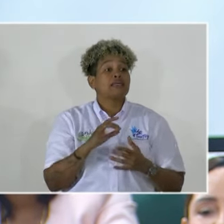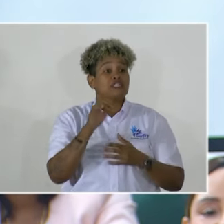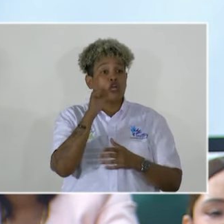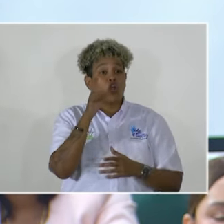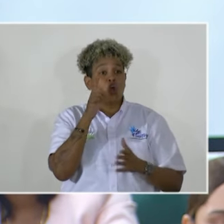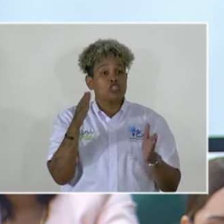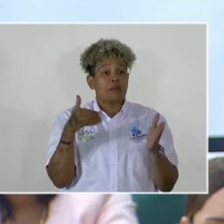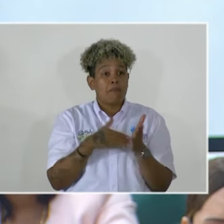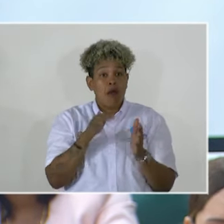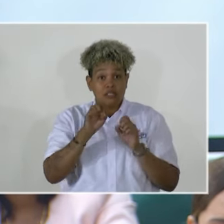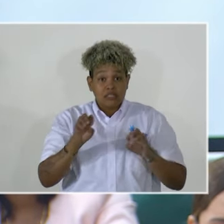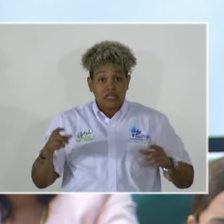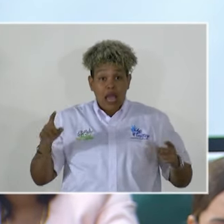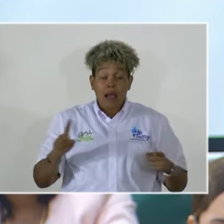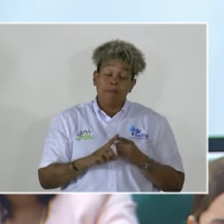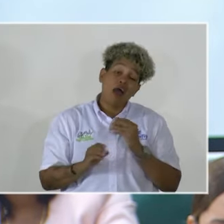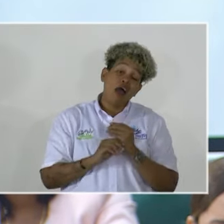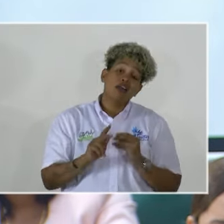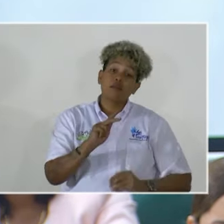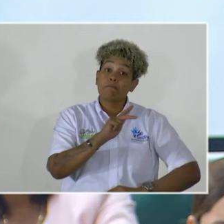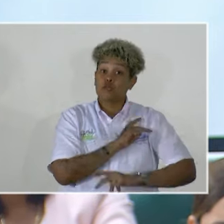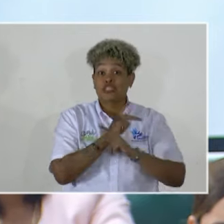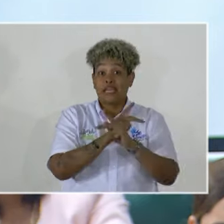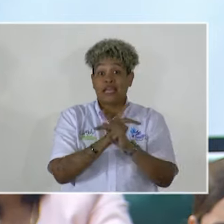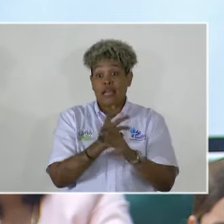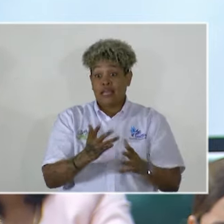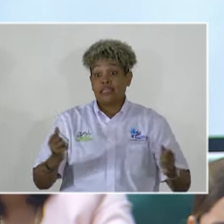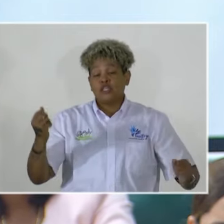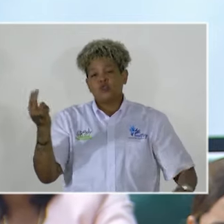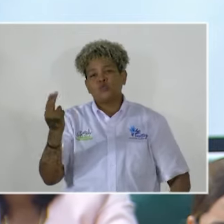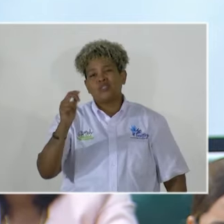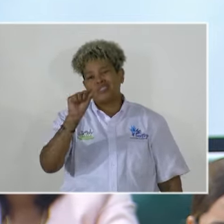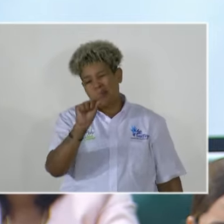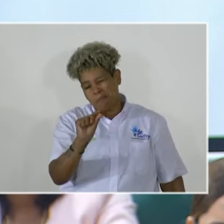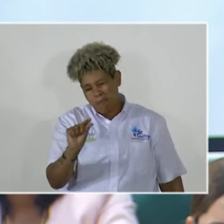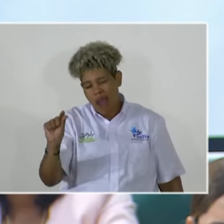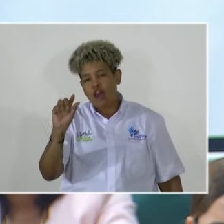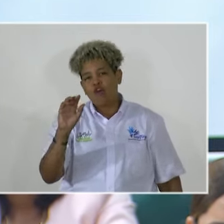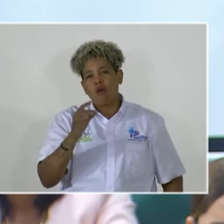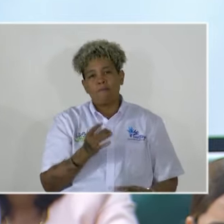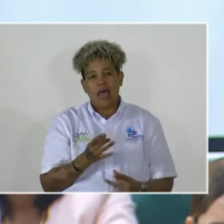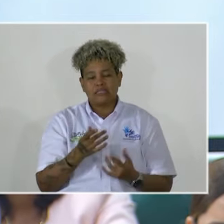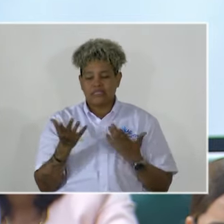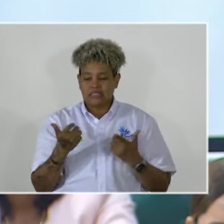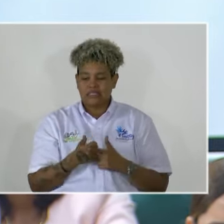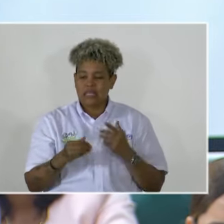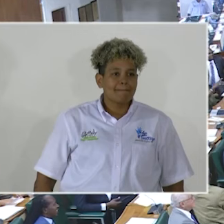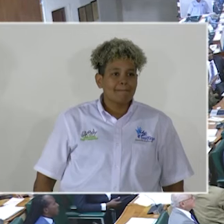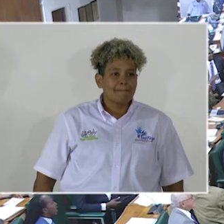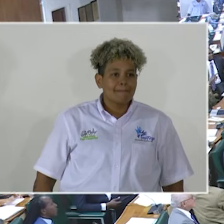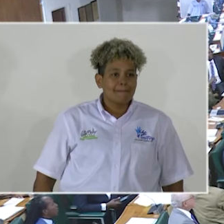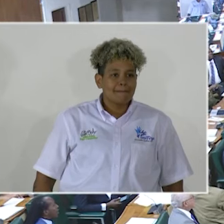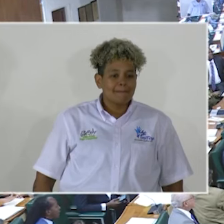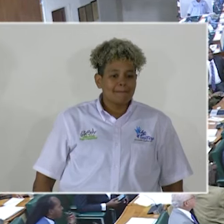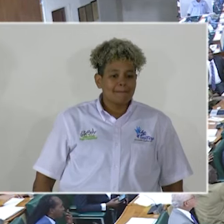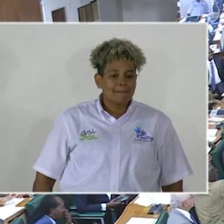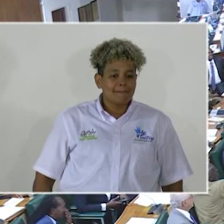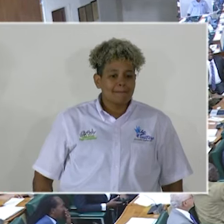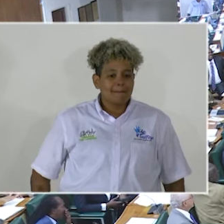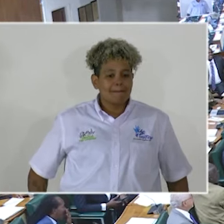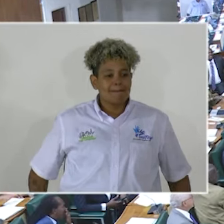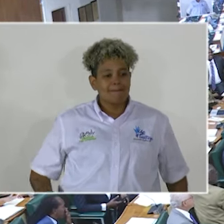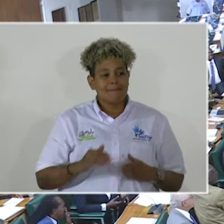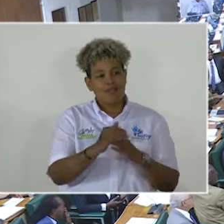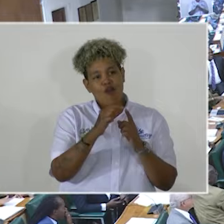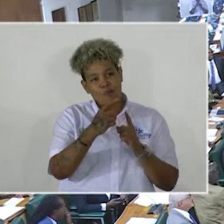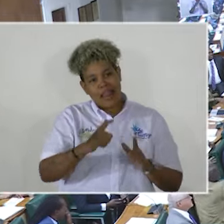lunchboxes and on personal care products using microplastics. Mr. Holness says significant progress is being made in the collection of